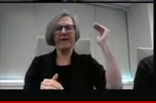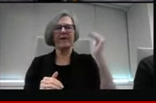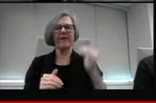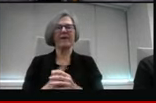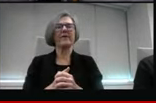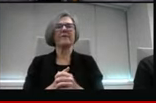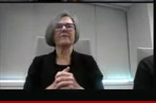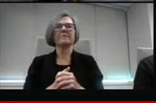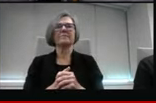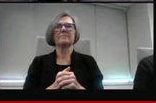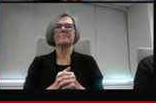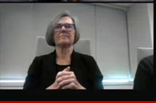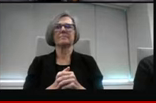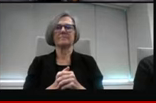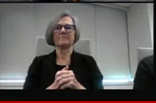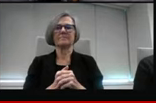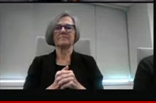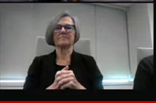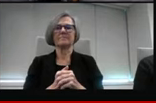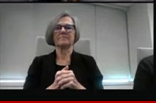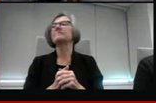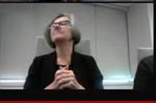Lee as